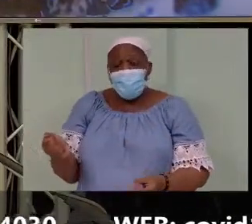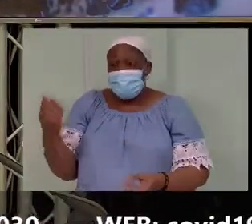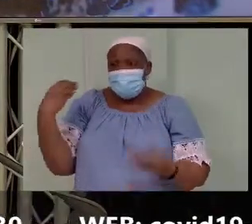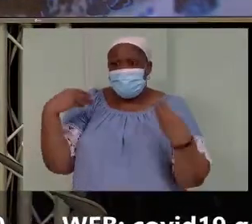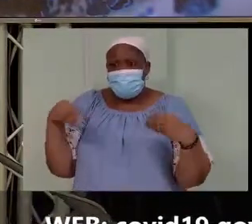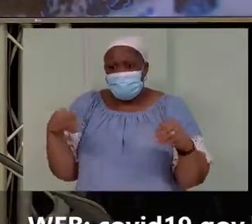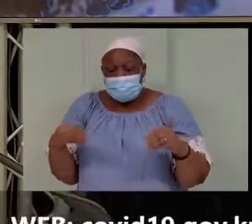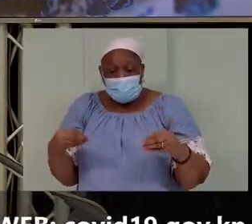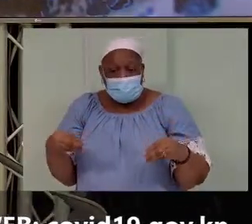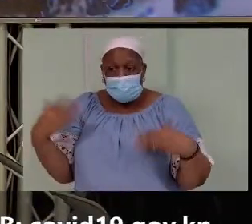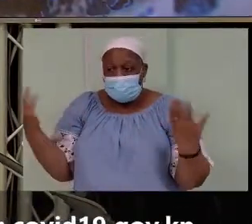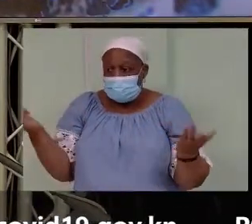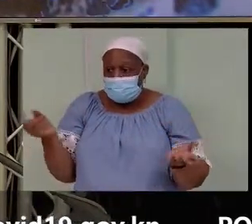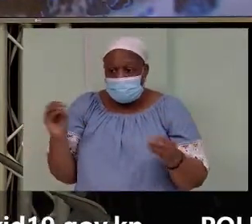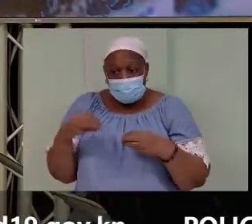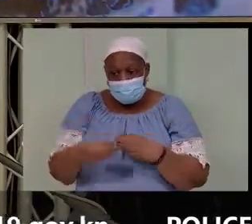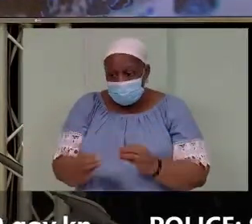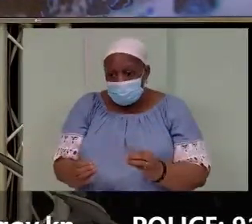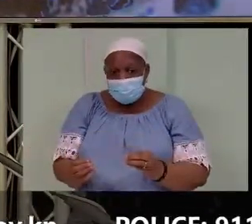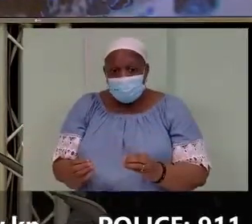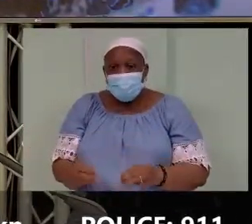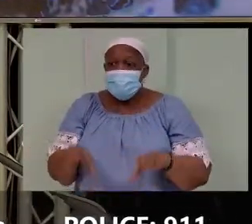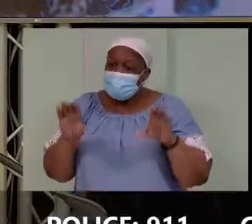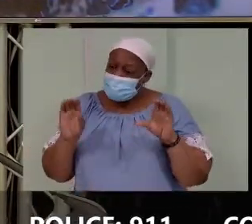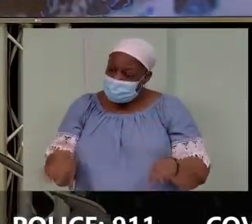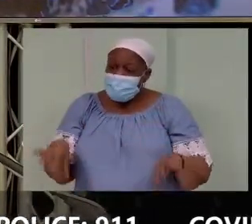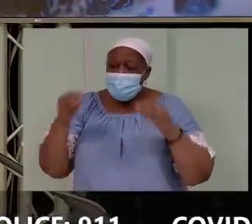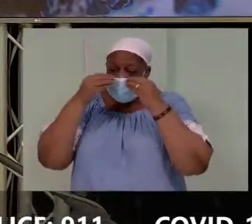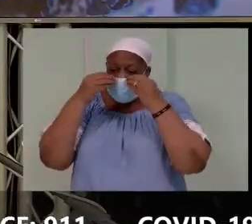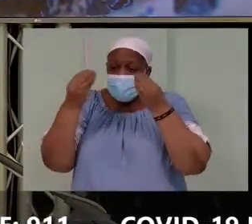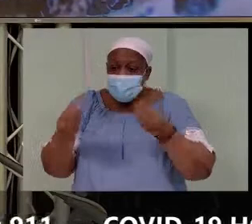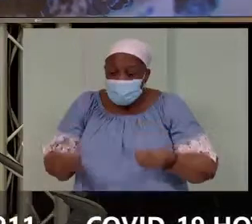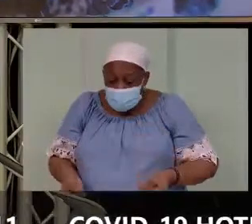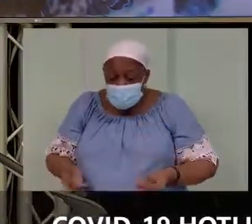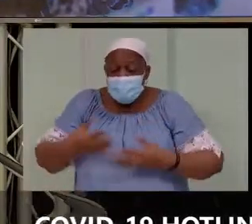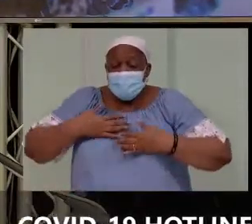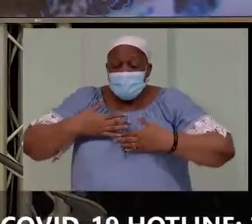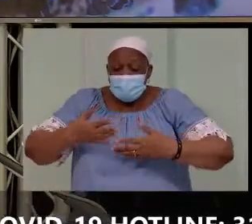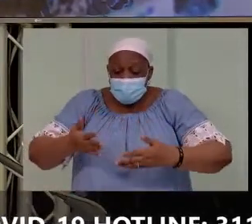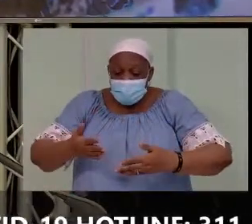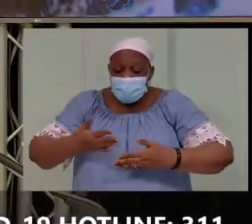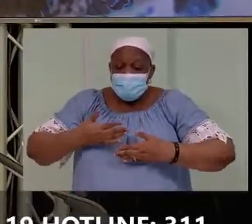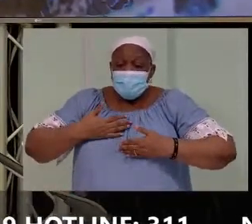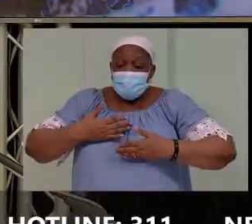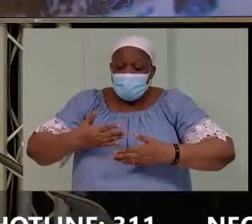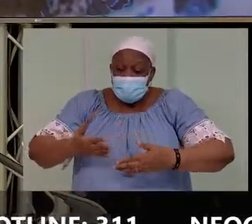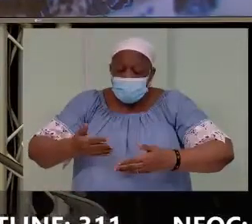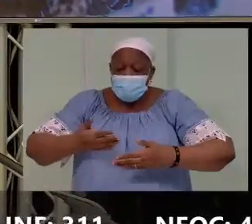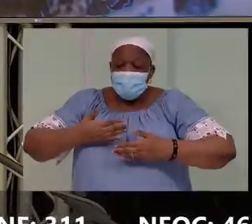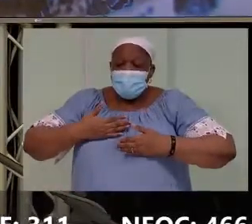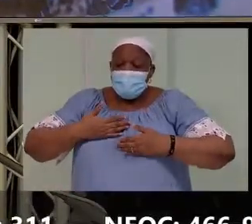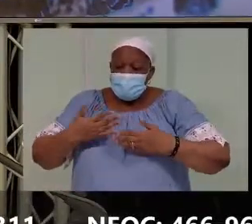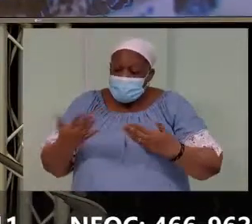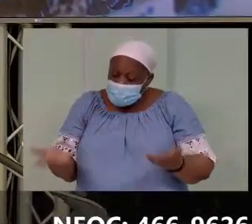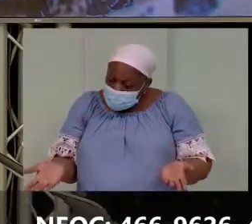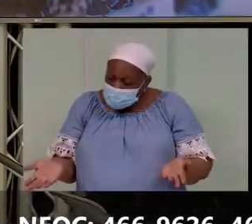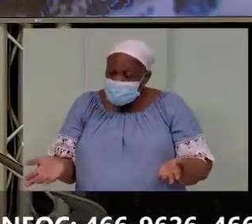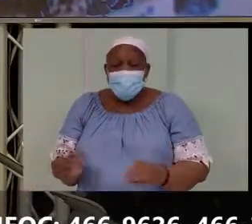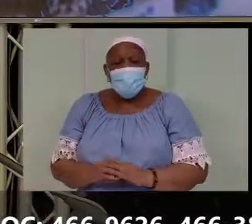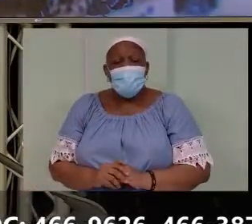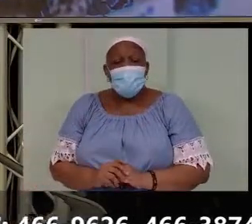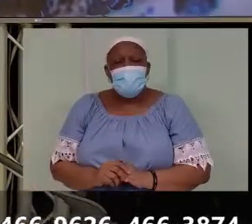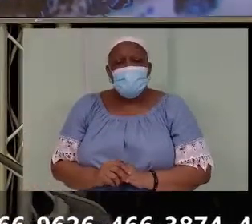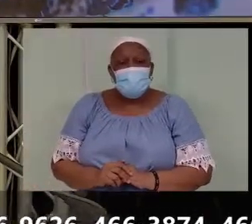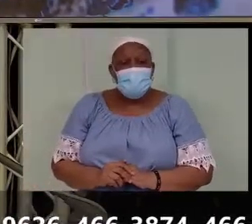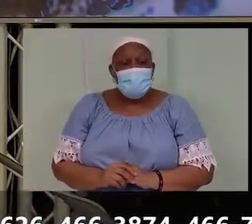the mask down and take a gasp of air. I'm pretty certain that the officers will understand that. Someone will come to your